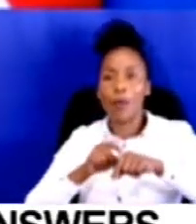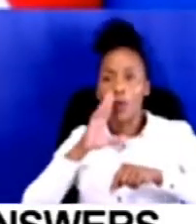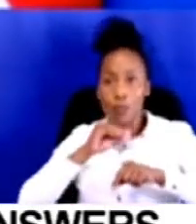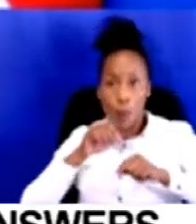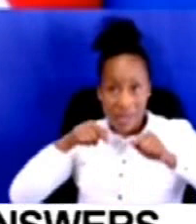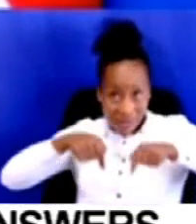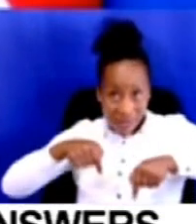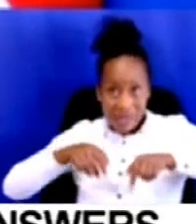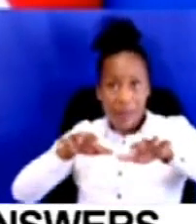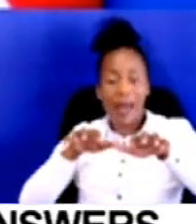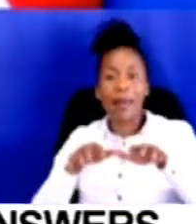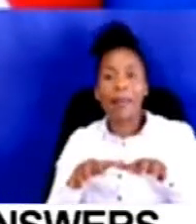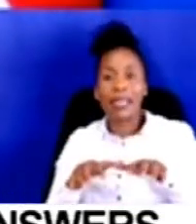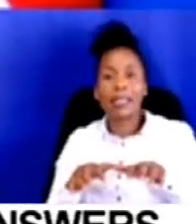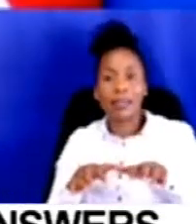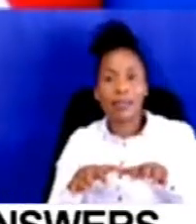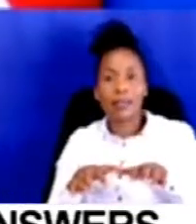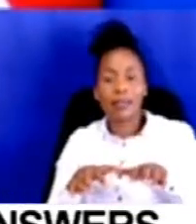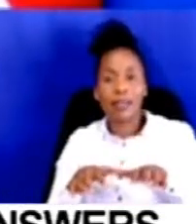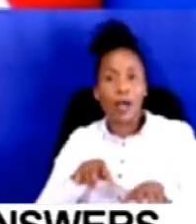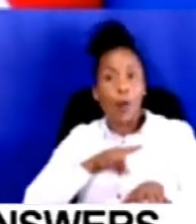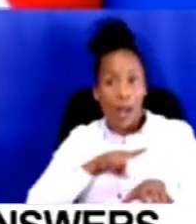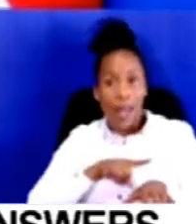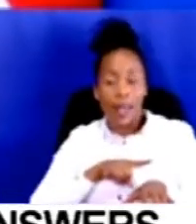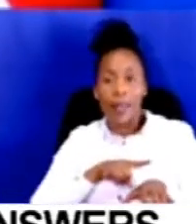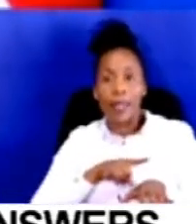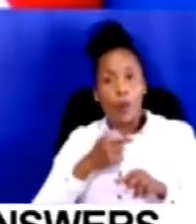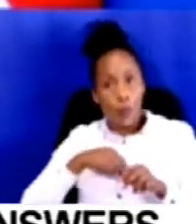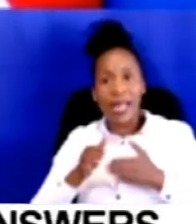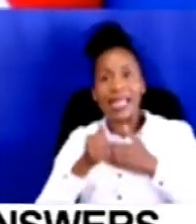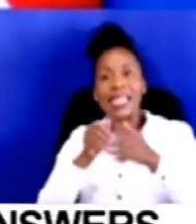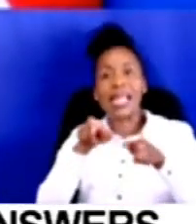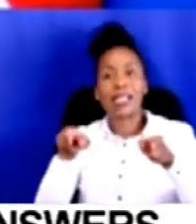Parliament, because we are leaders of the people, we must lead by example.